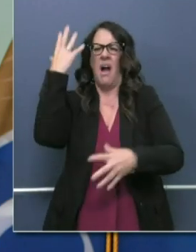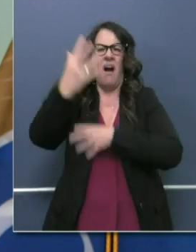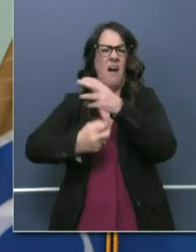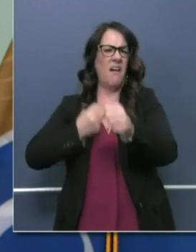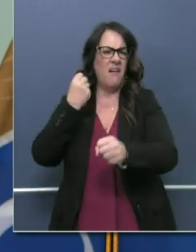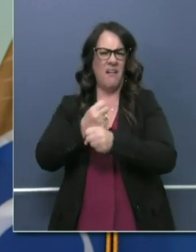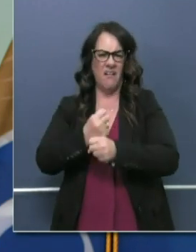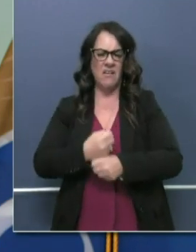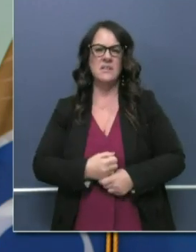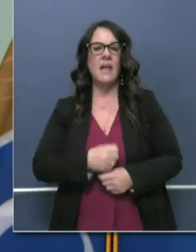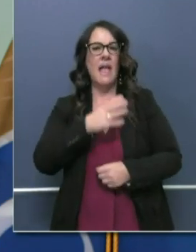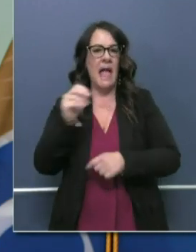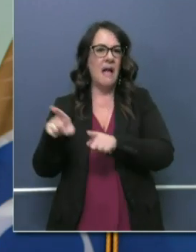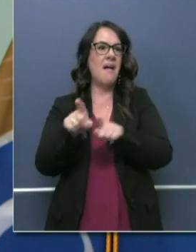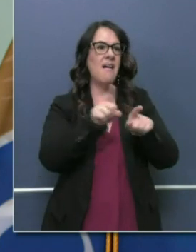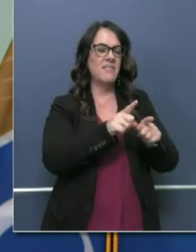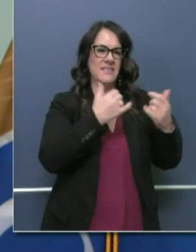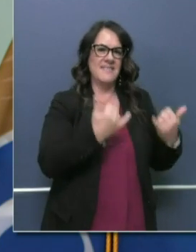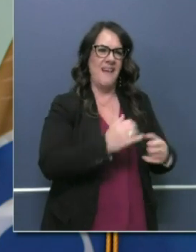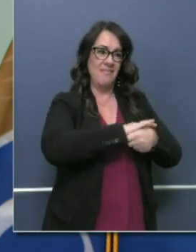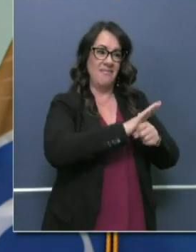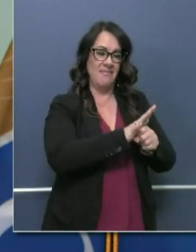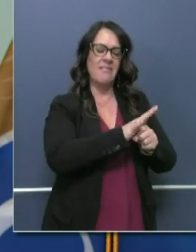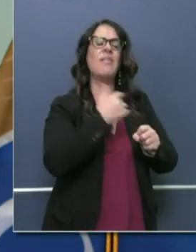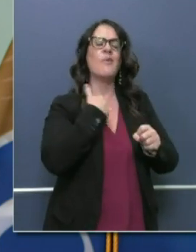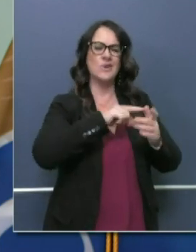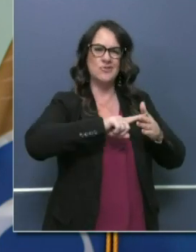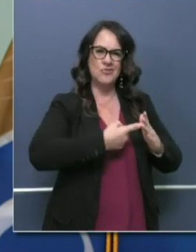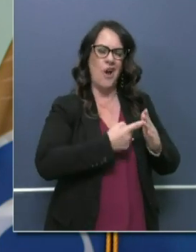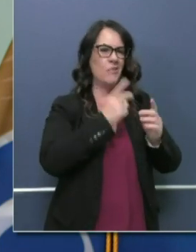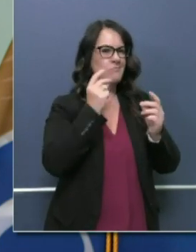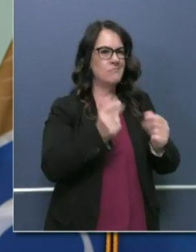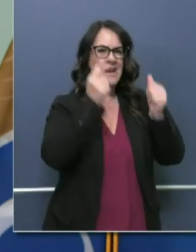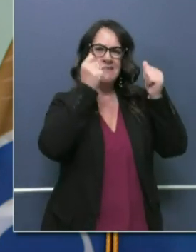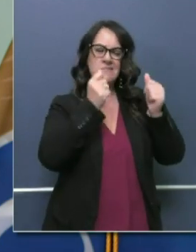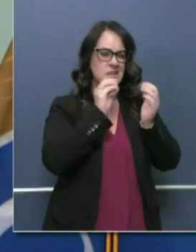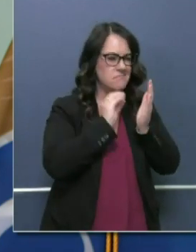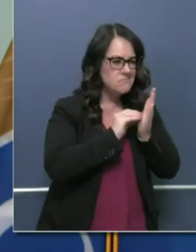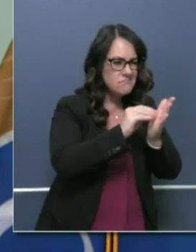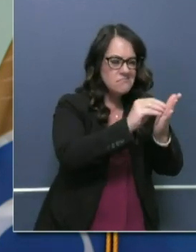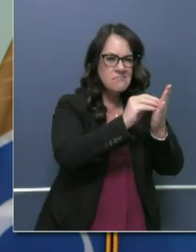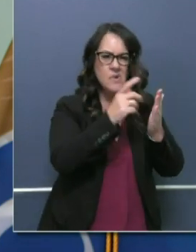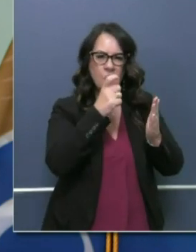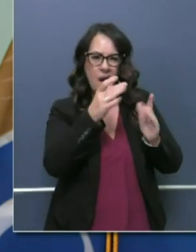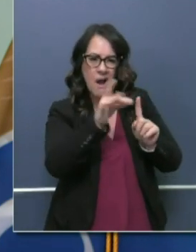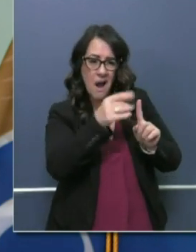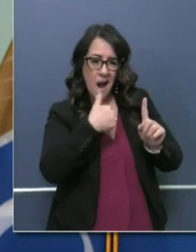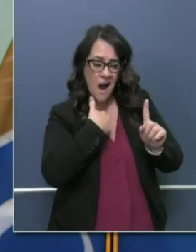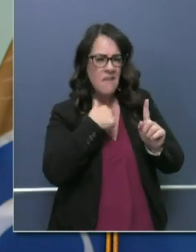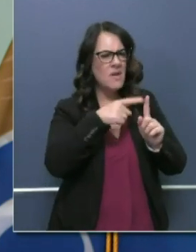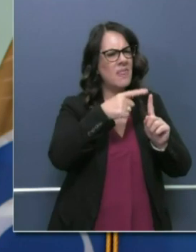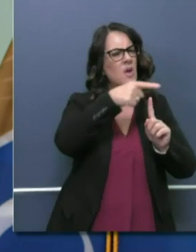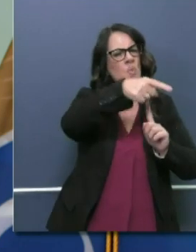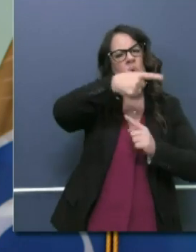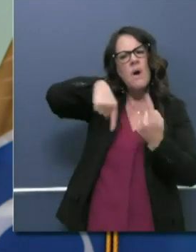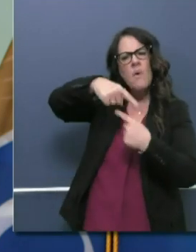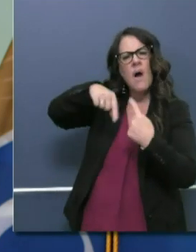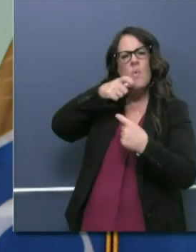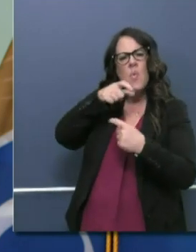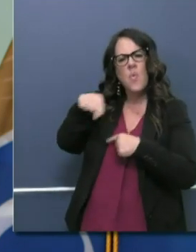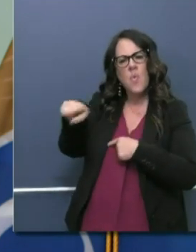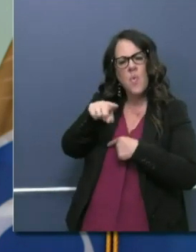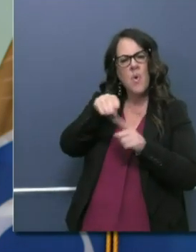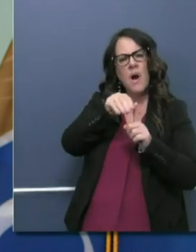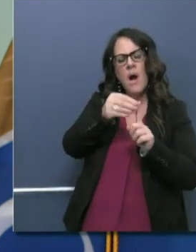of this pandemic. You may recall when we started doing these press conferences, I would announce the number of people under investigation, not